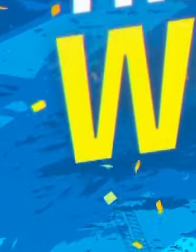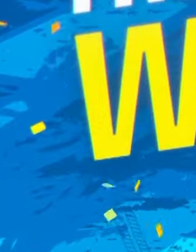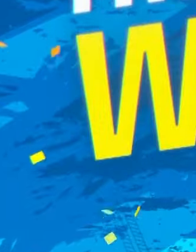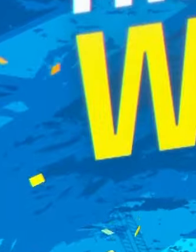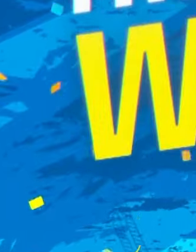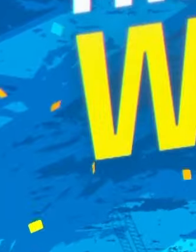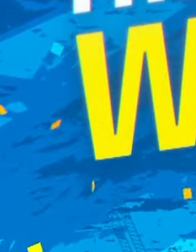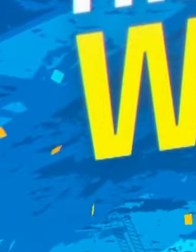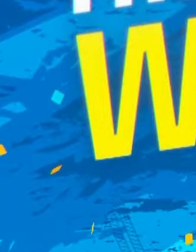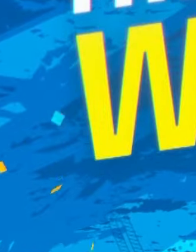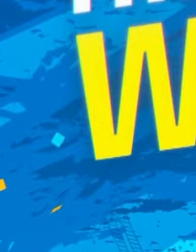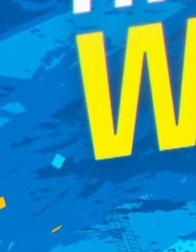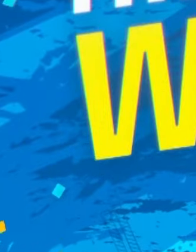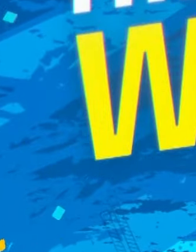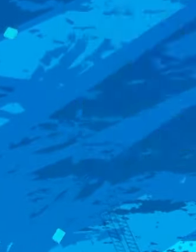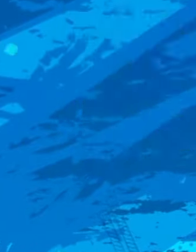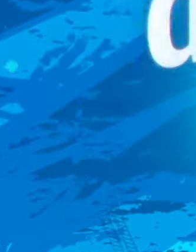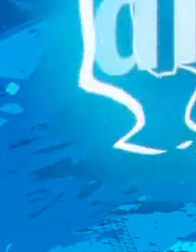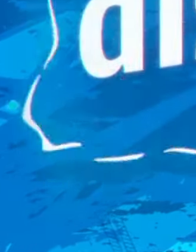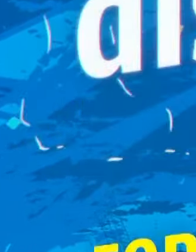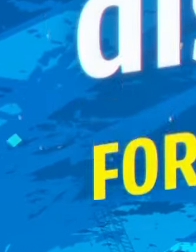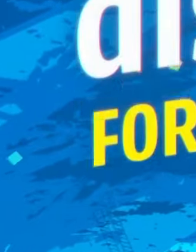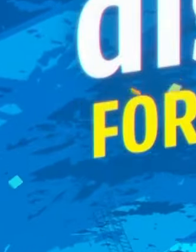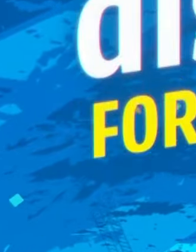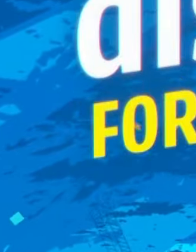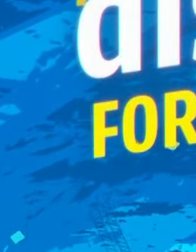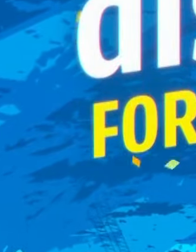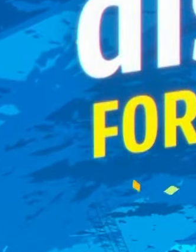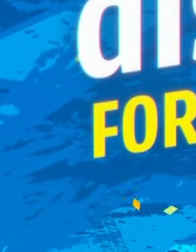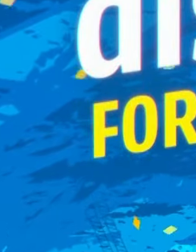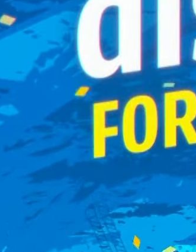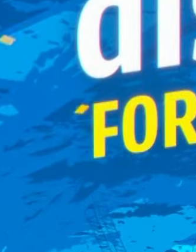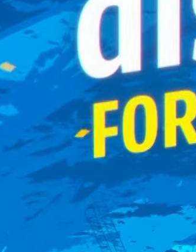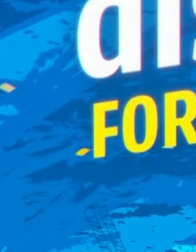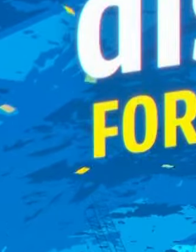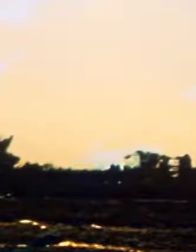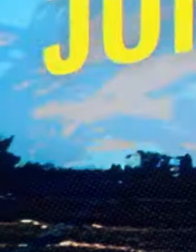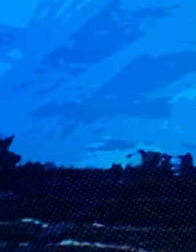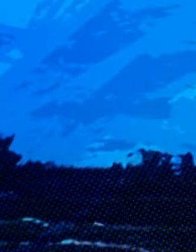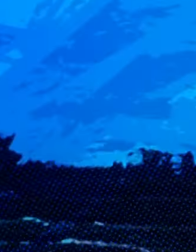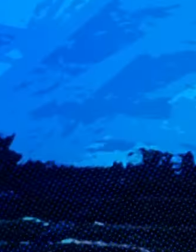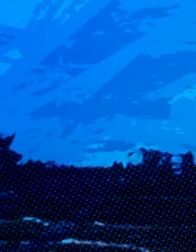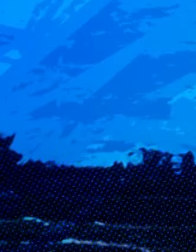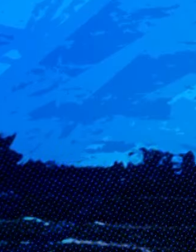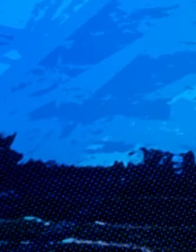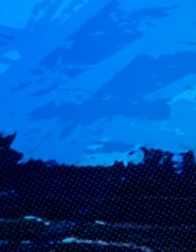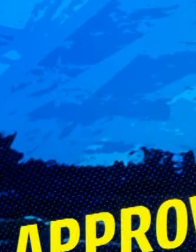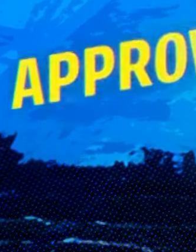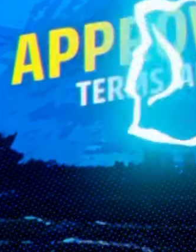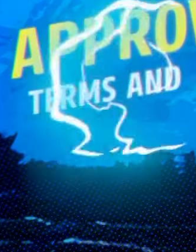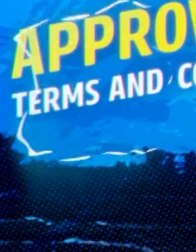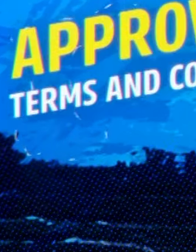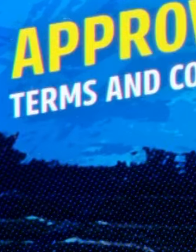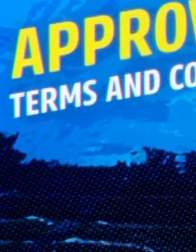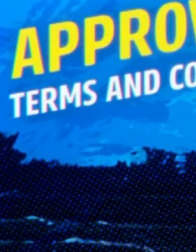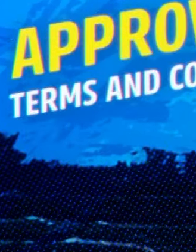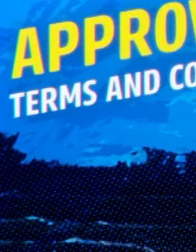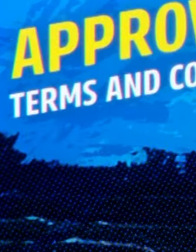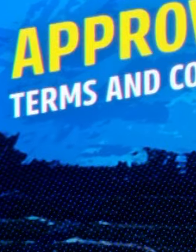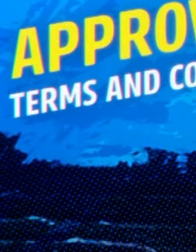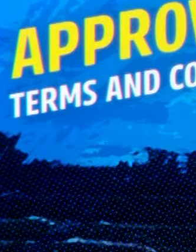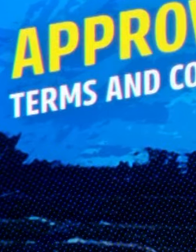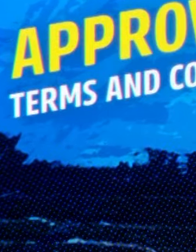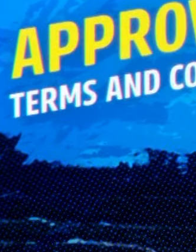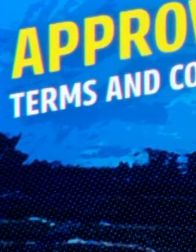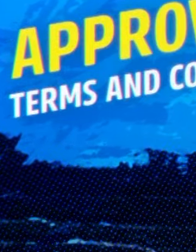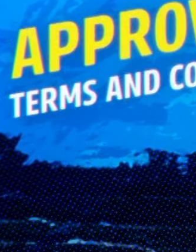to the ICC Men's T20 World Cup. Visit in-store or discoverflow.co for details. Promotion ends June 21st and is approved by the